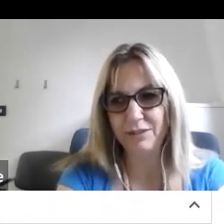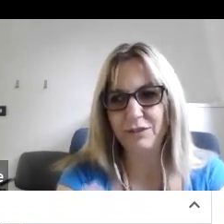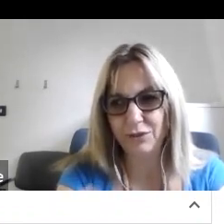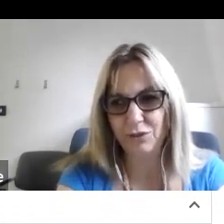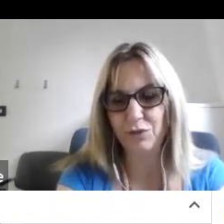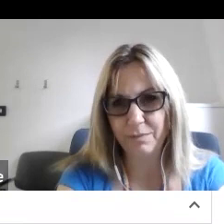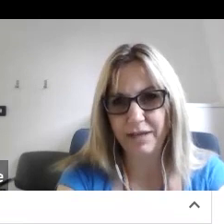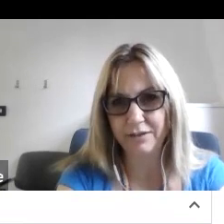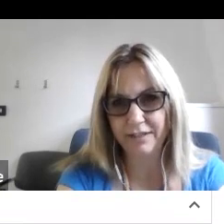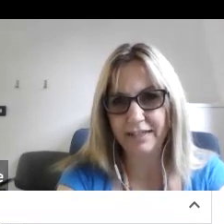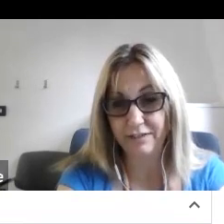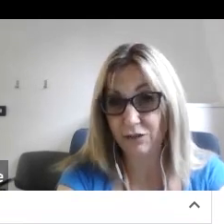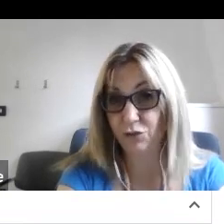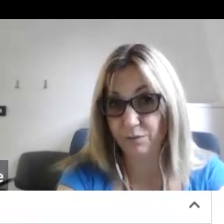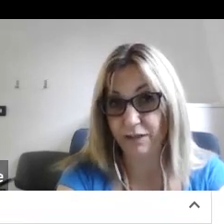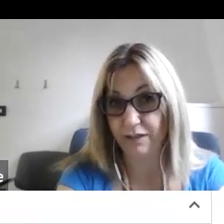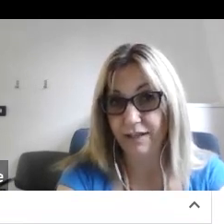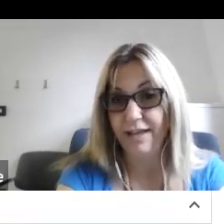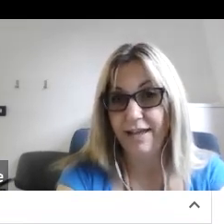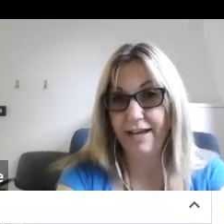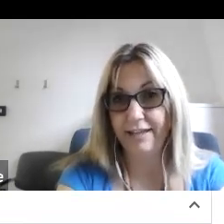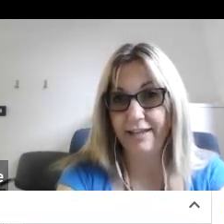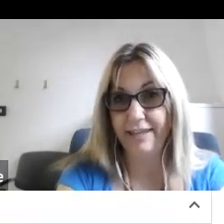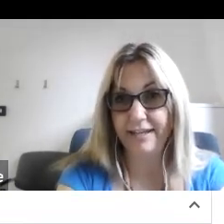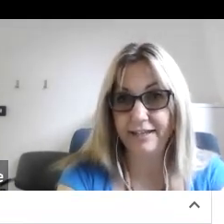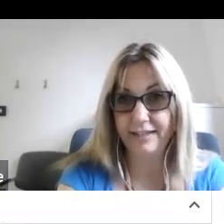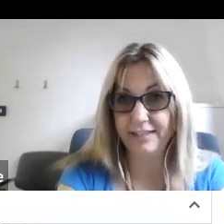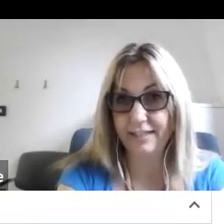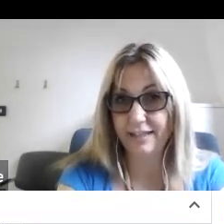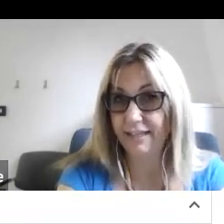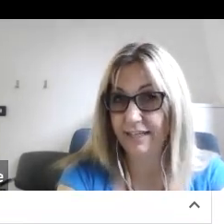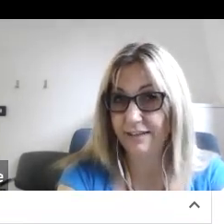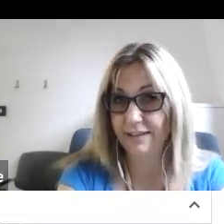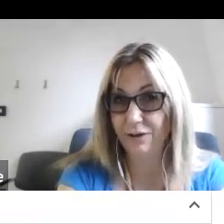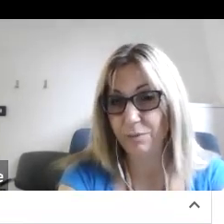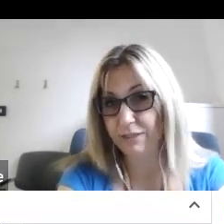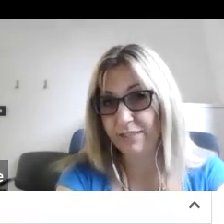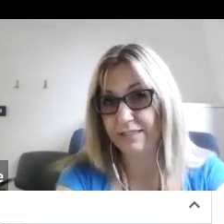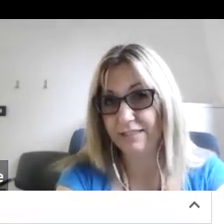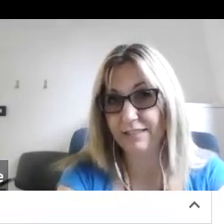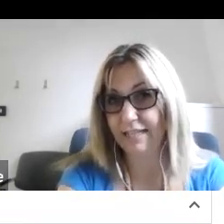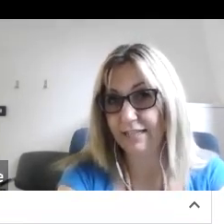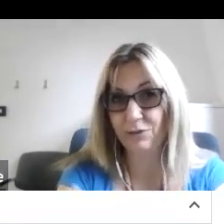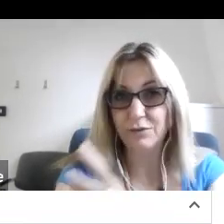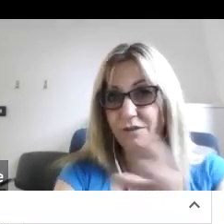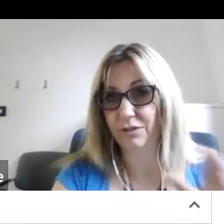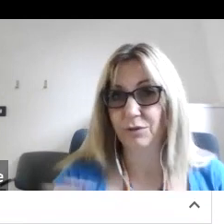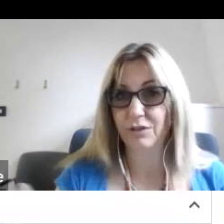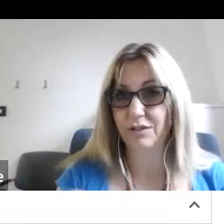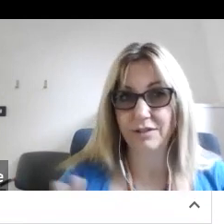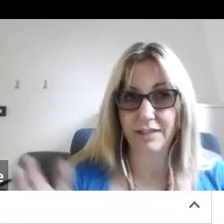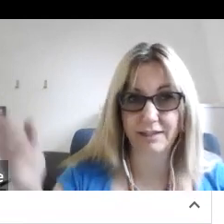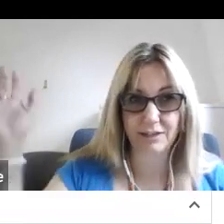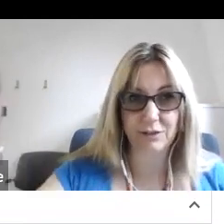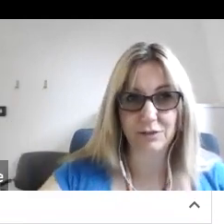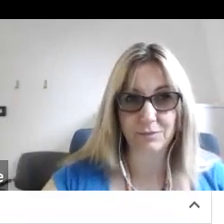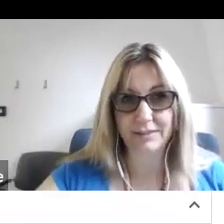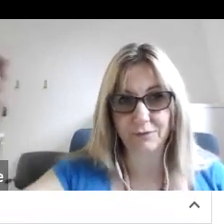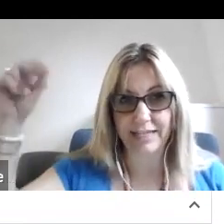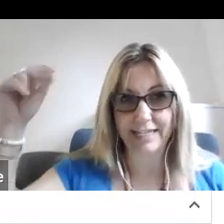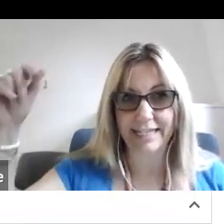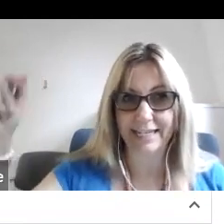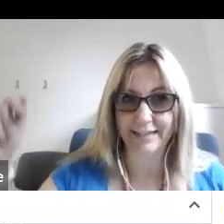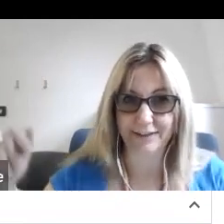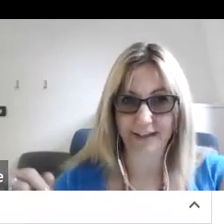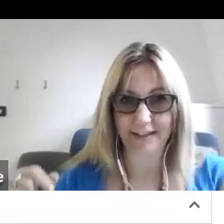getting them to talk about the trauma. And then the therapist says, or they do some